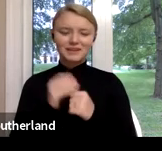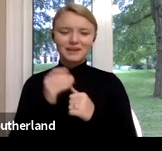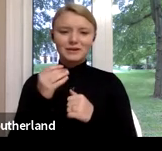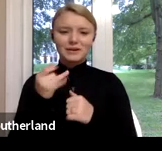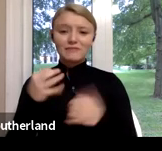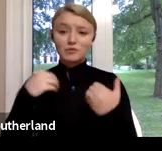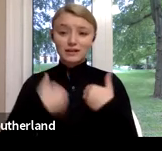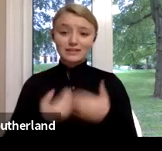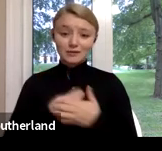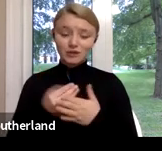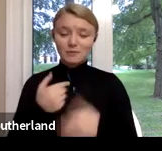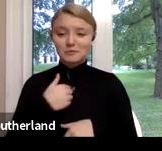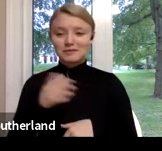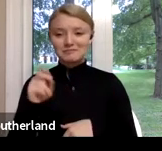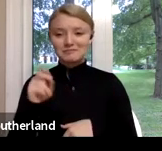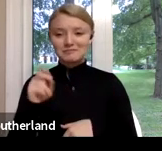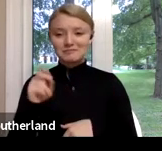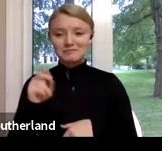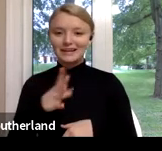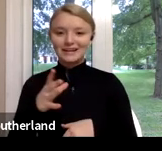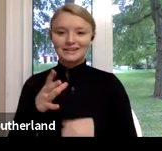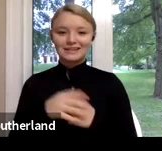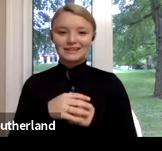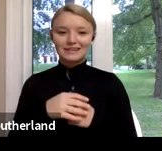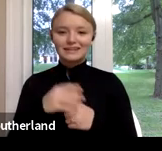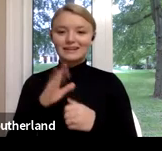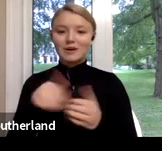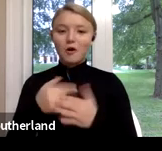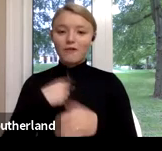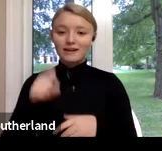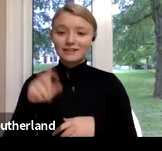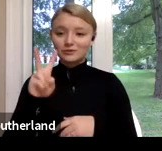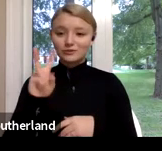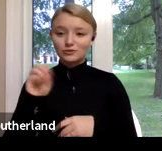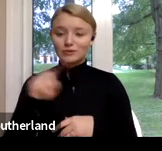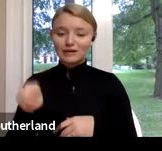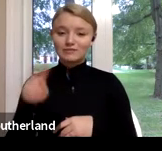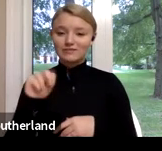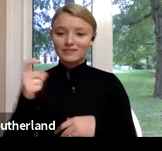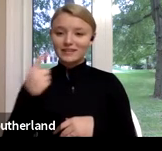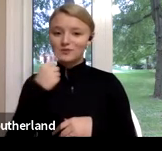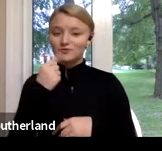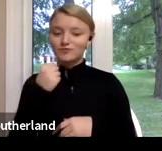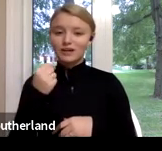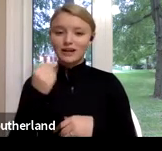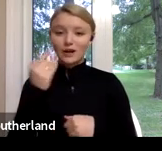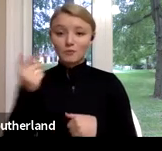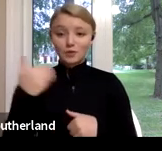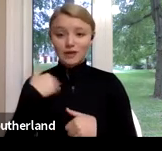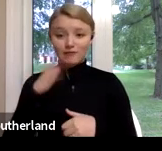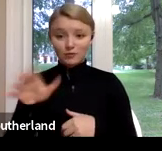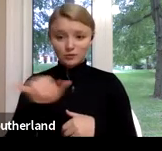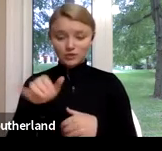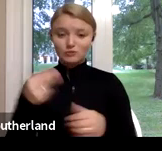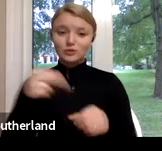okay. I've got my 2 ounces of Ningxia Red, and I hope that you're going to have your 2 ounces today too. So join me in